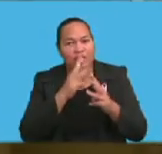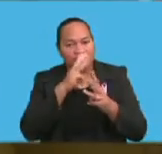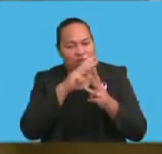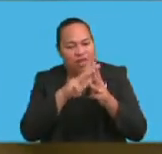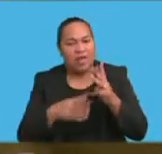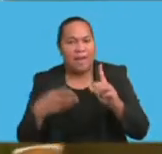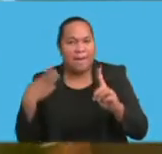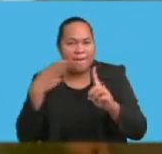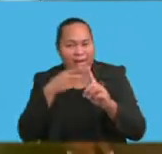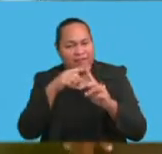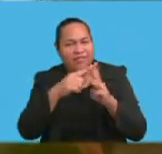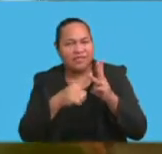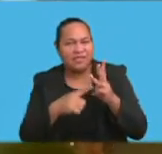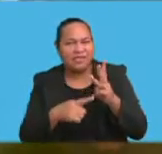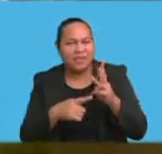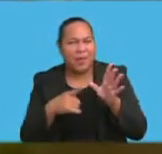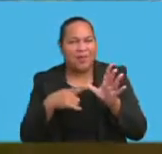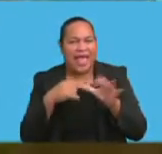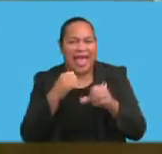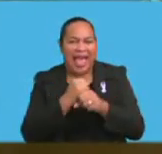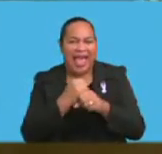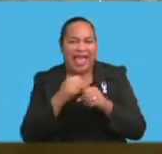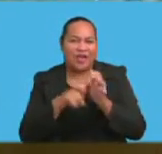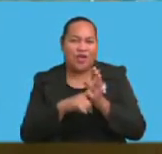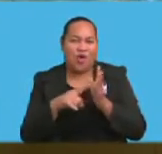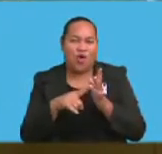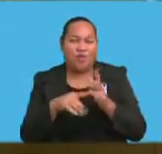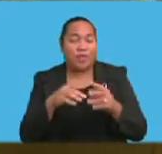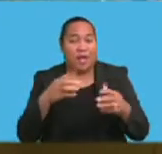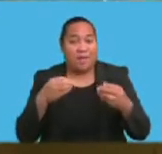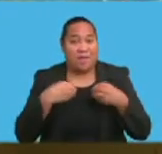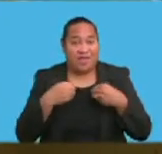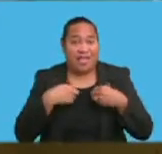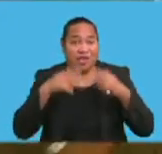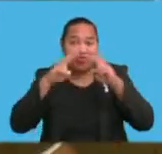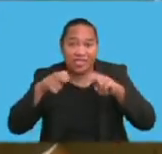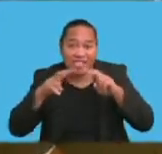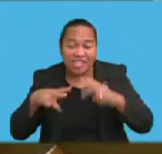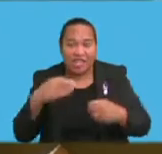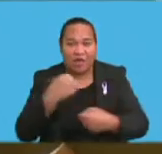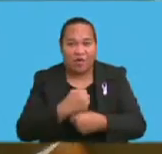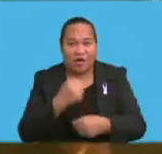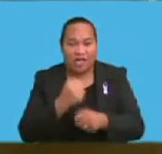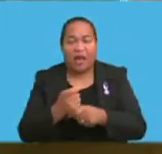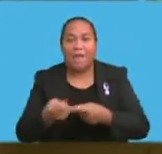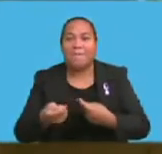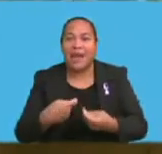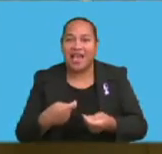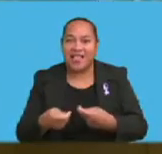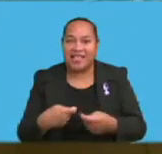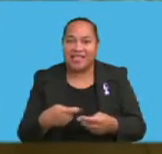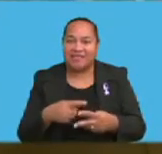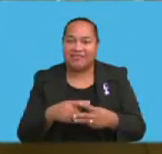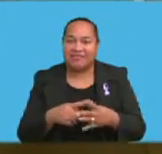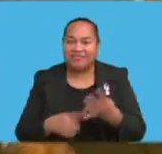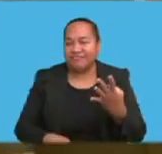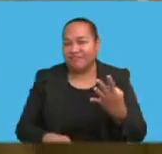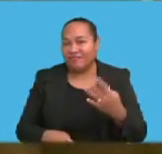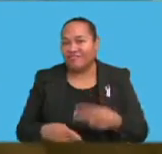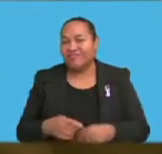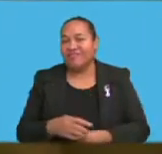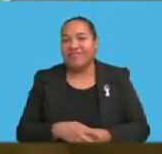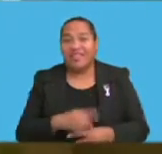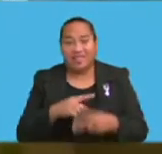of agribusiness: research, production, and marketing. That's the